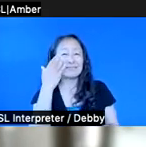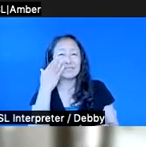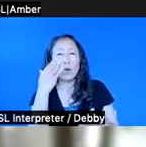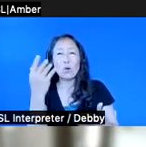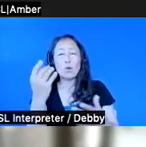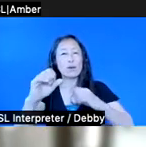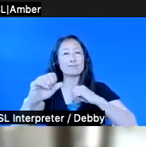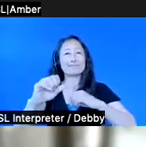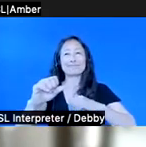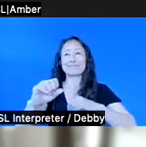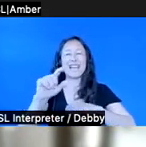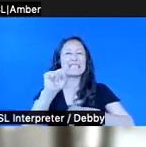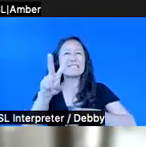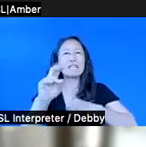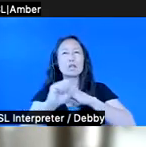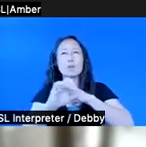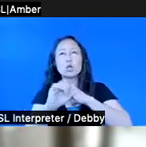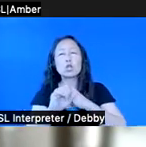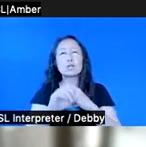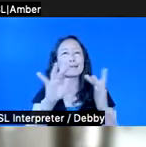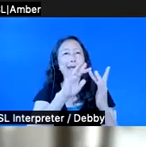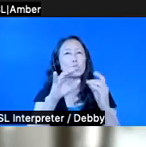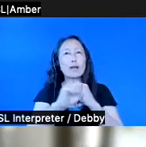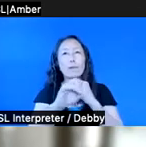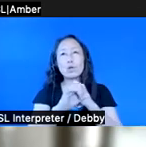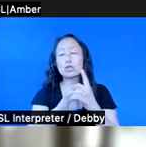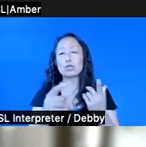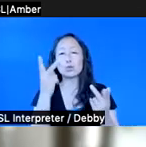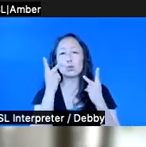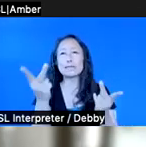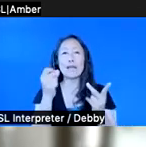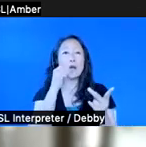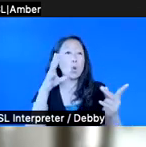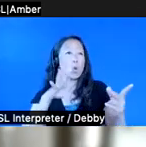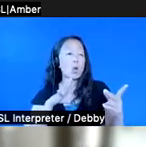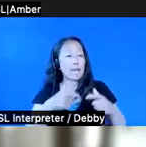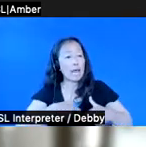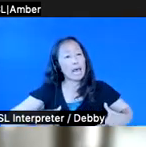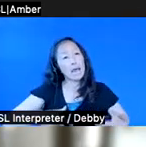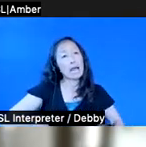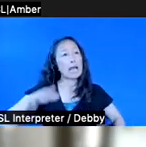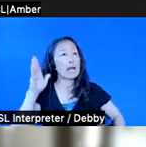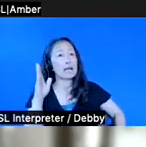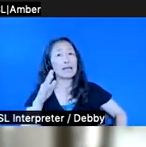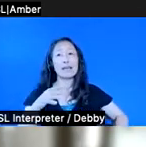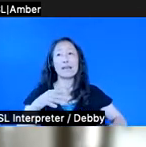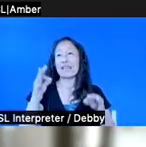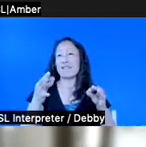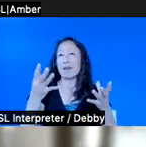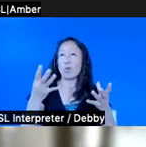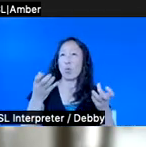this or something, right? So it's built in structurally to our culture at this point. And so it's about a philosophy of making sure that